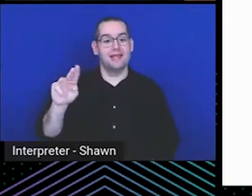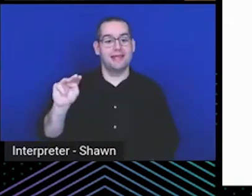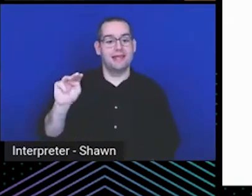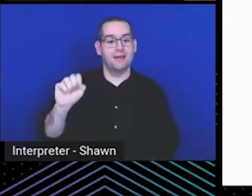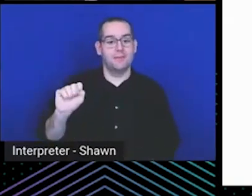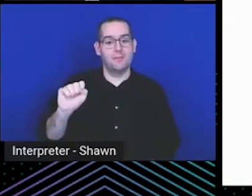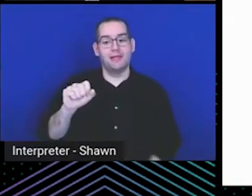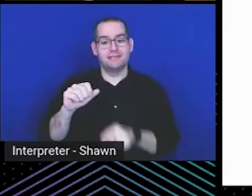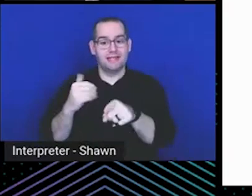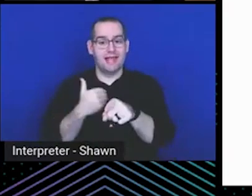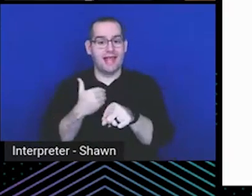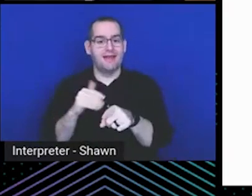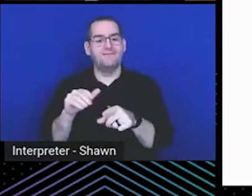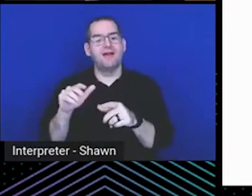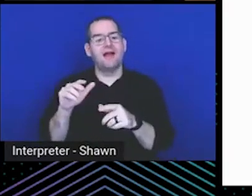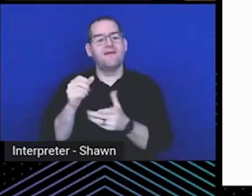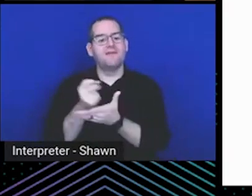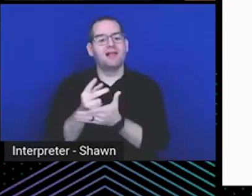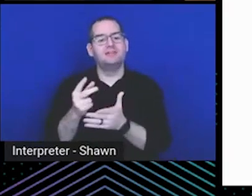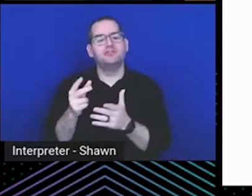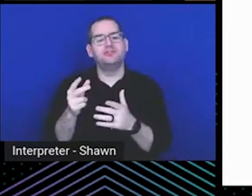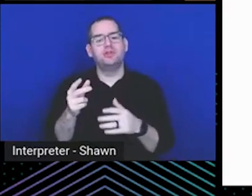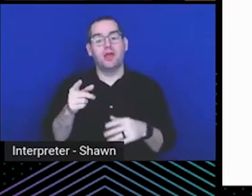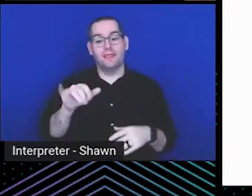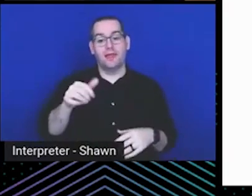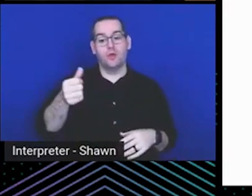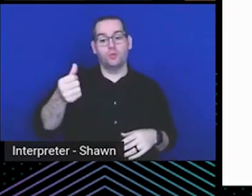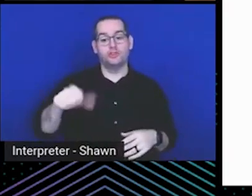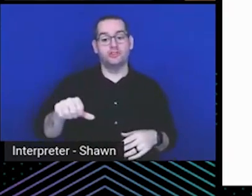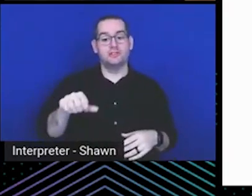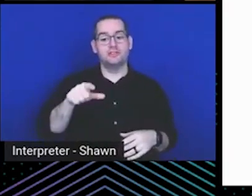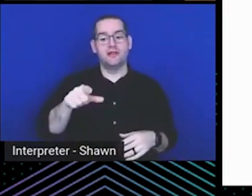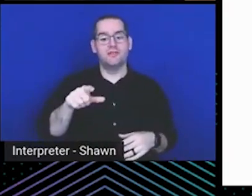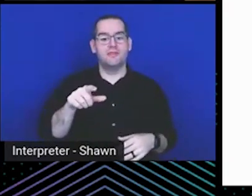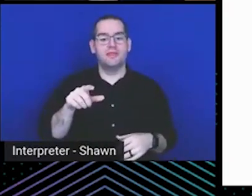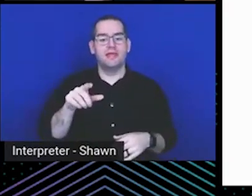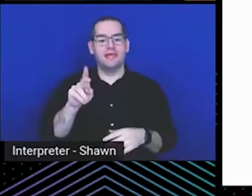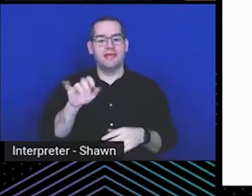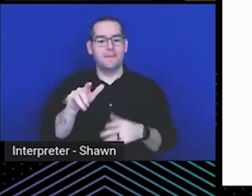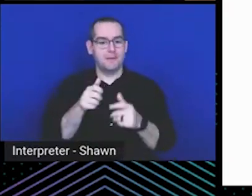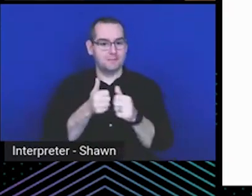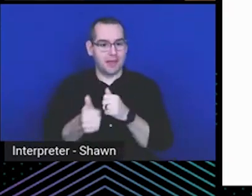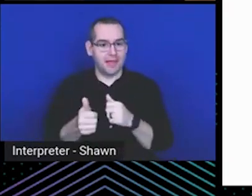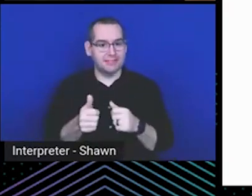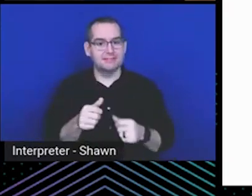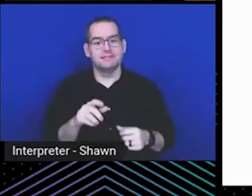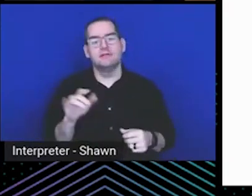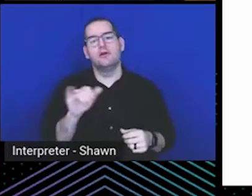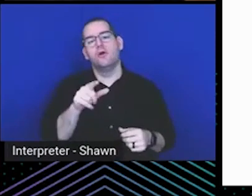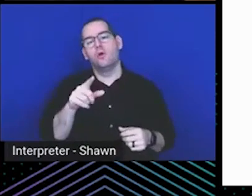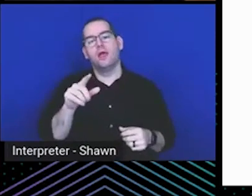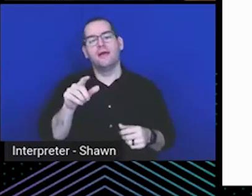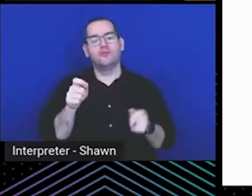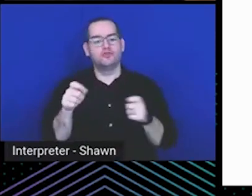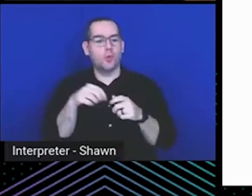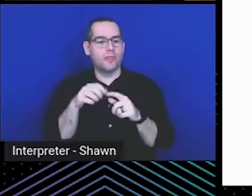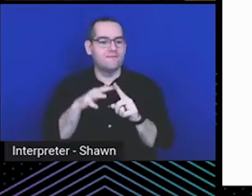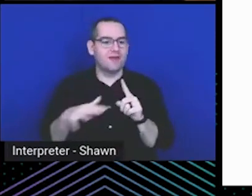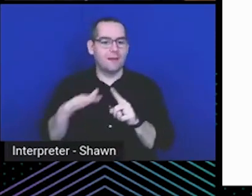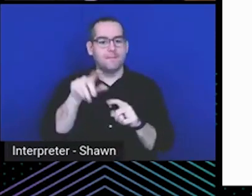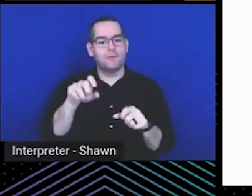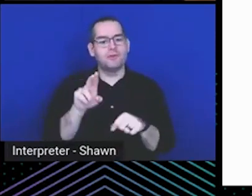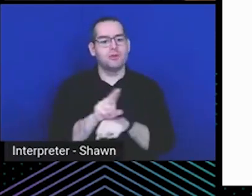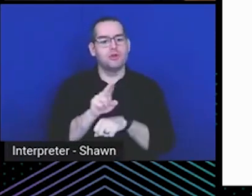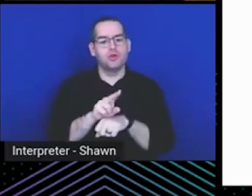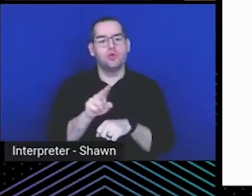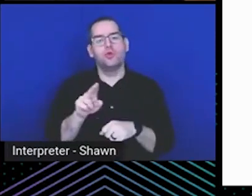rule that restricts the regex of the KMS key that you can pass in. We have controls in the environment that state you have to use a